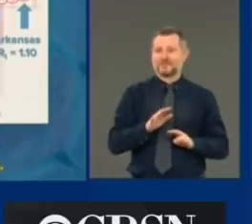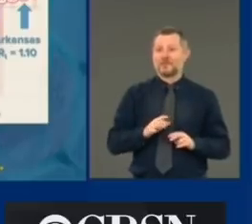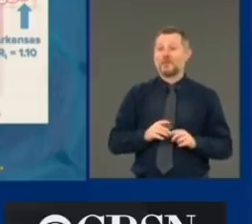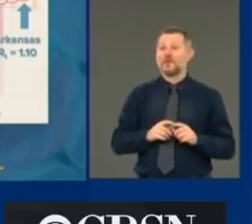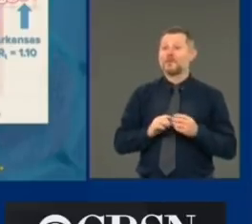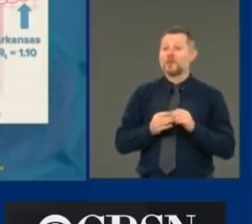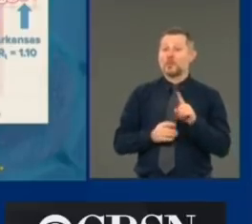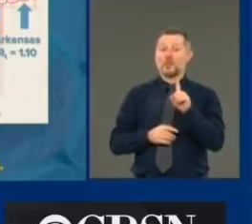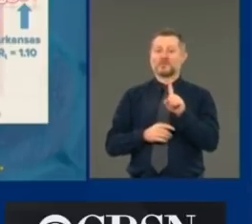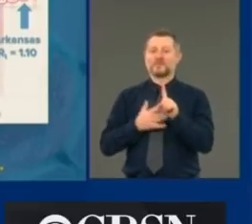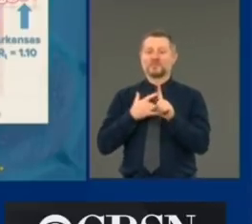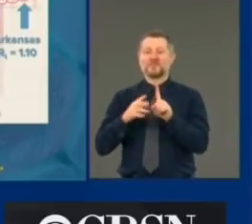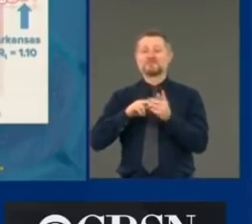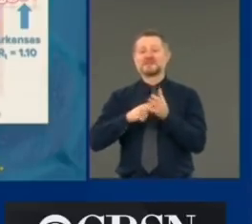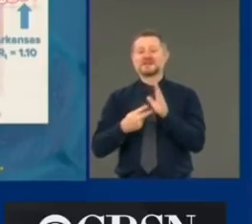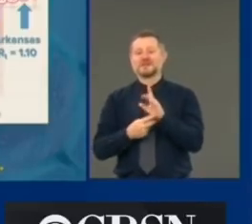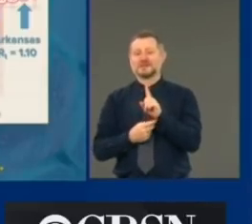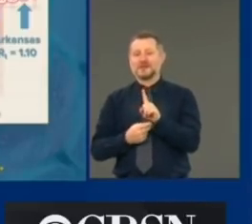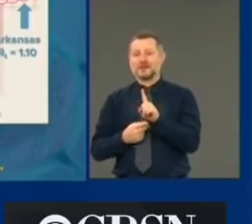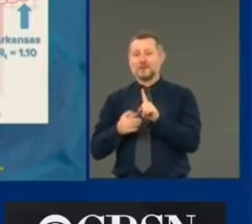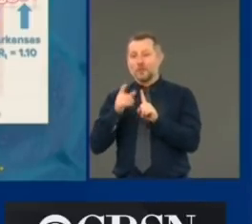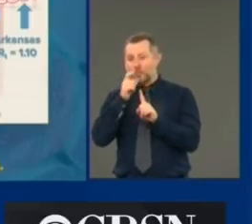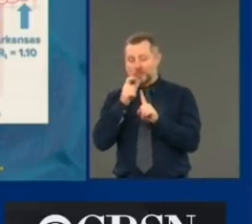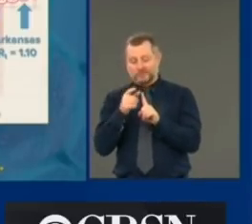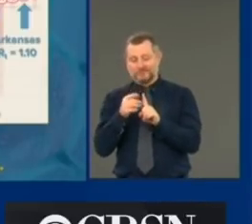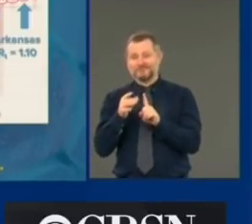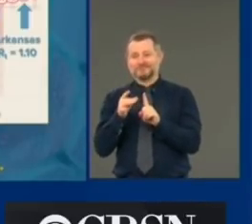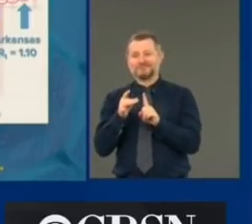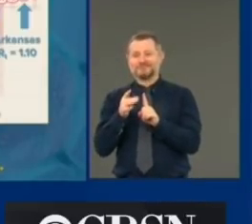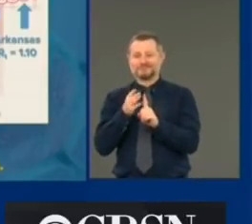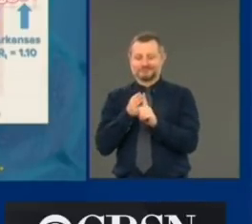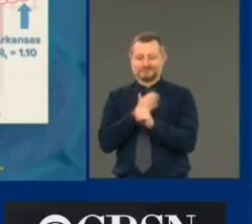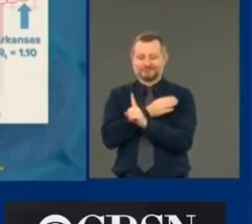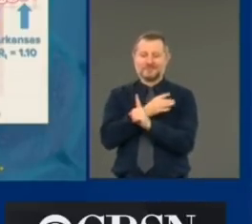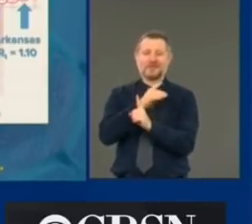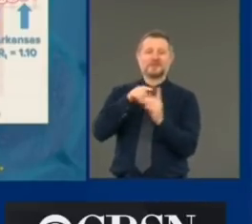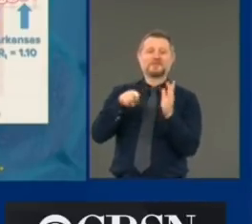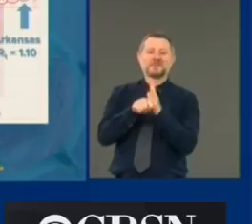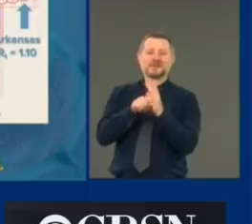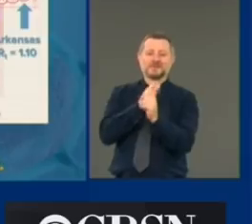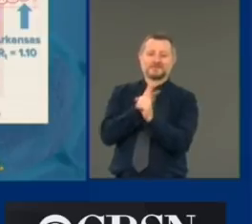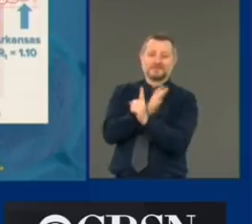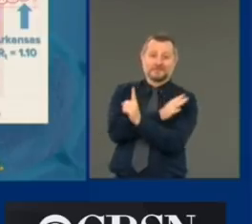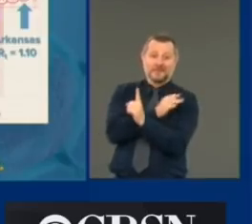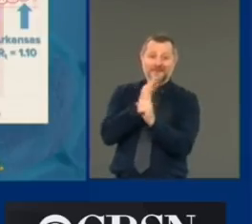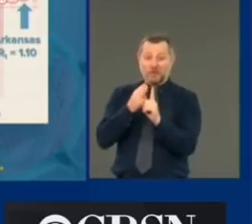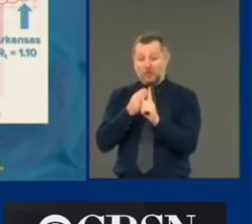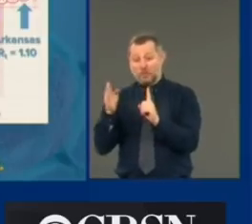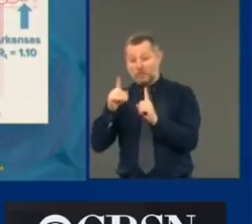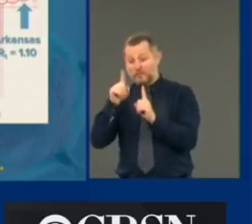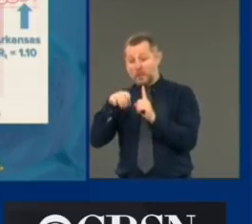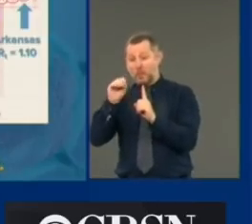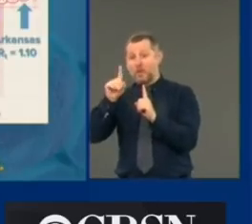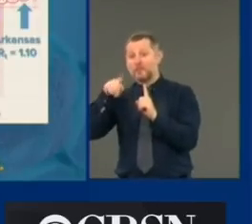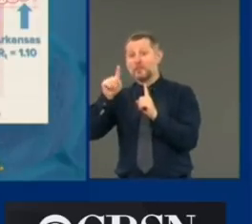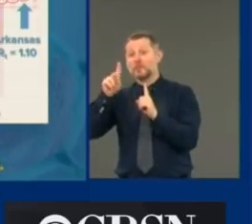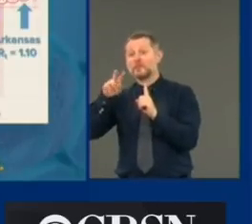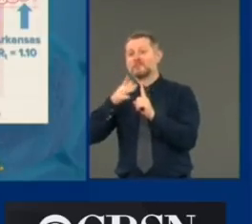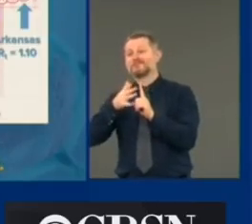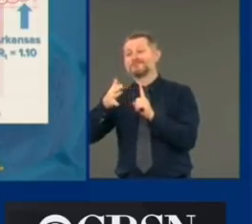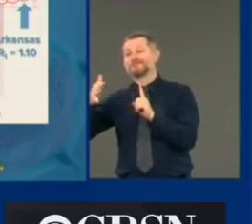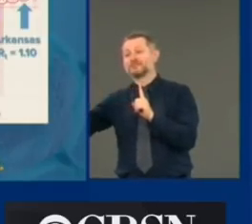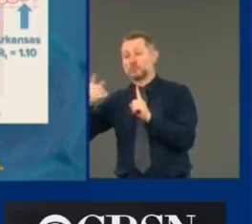the demarcation line for rate of transmission. Over 1, which means one person